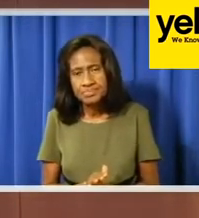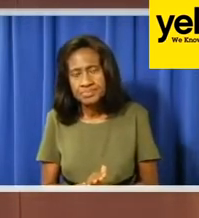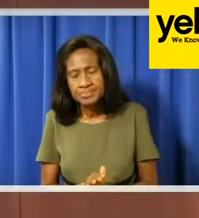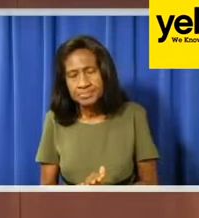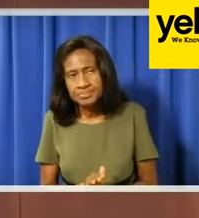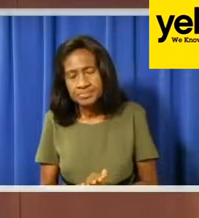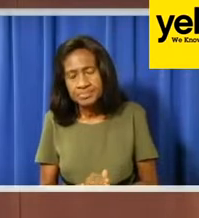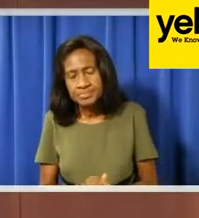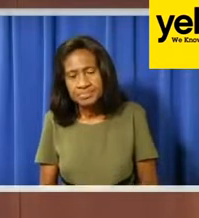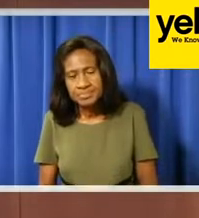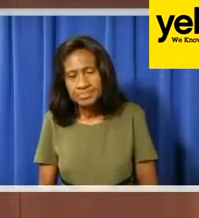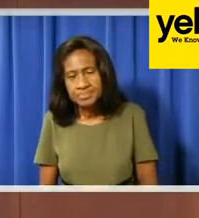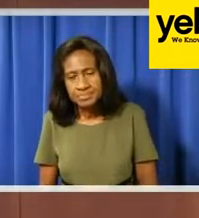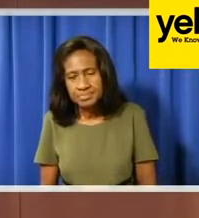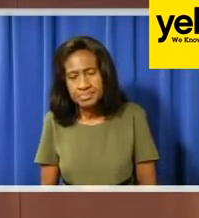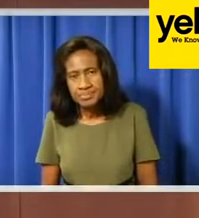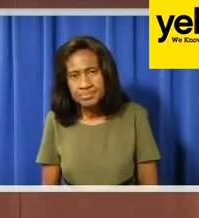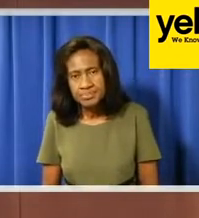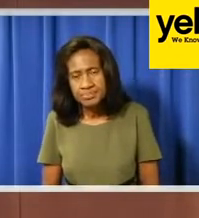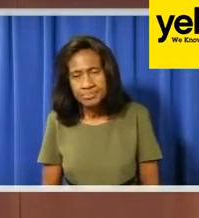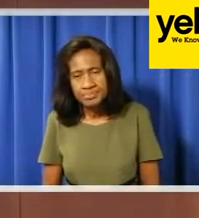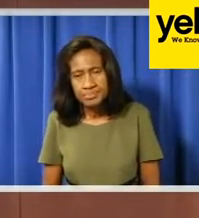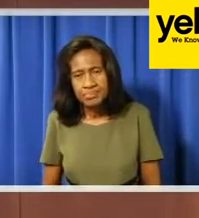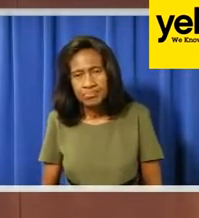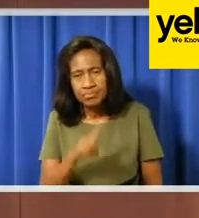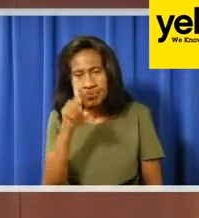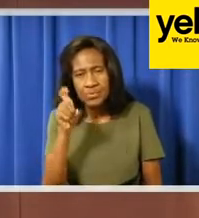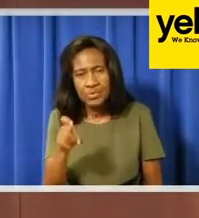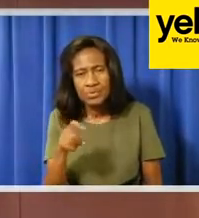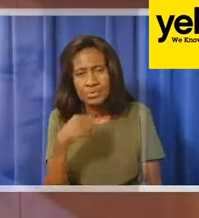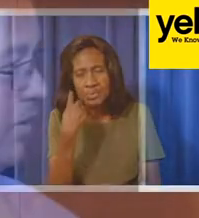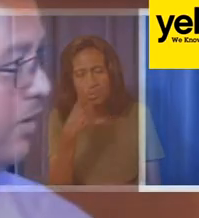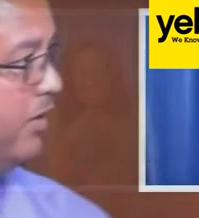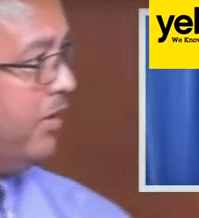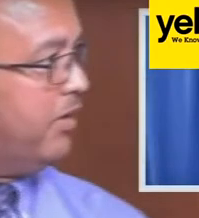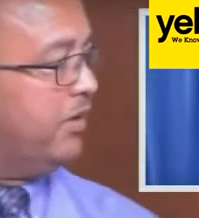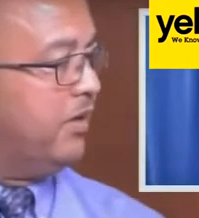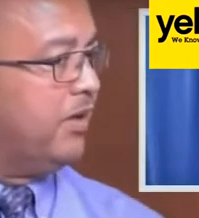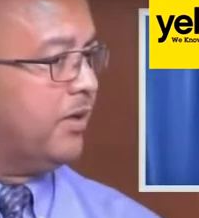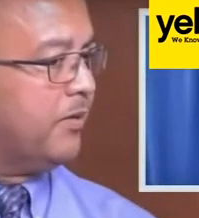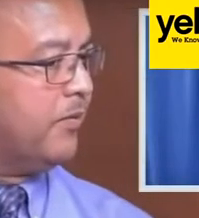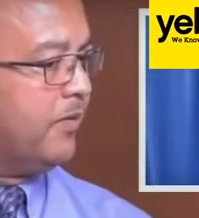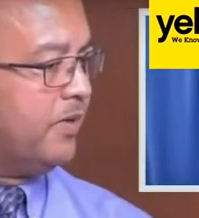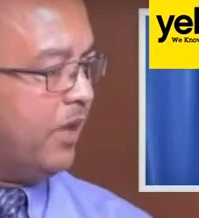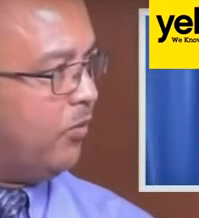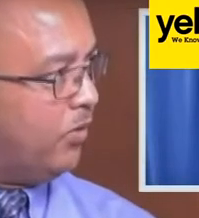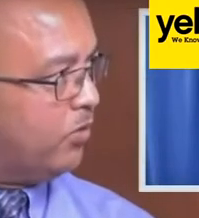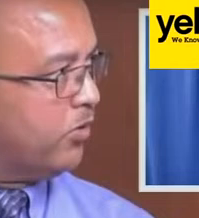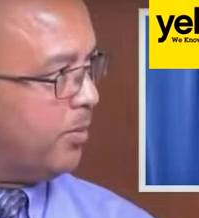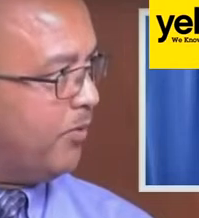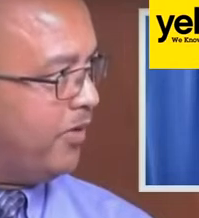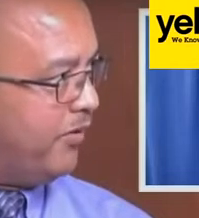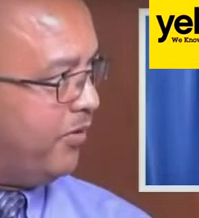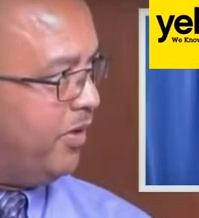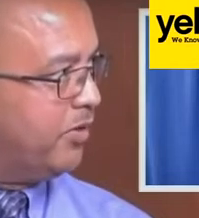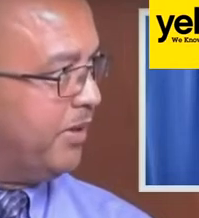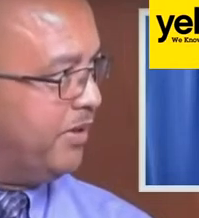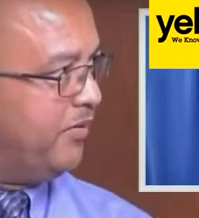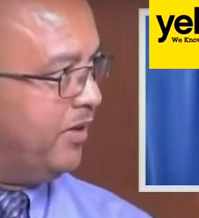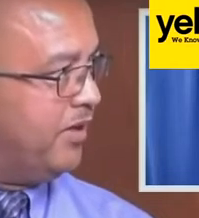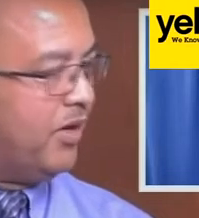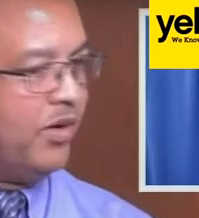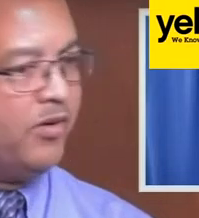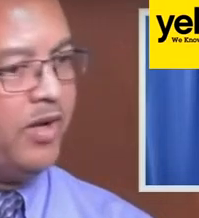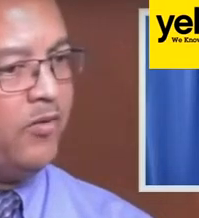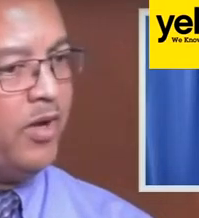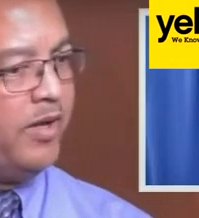made public. Who will be a frontline worker? That will also come up with a regulation, but